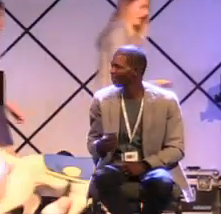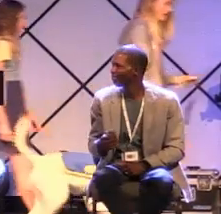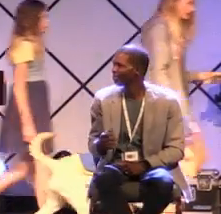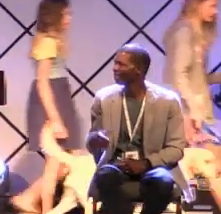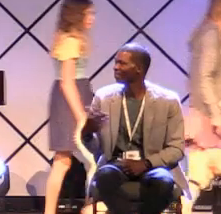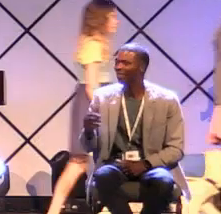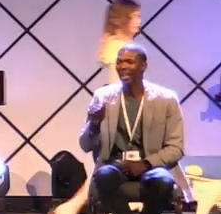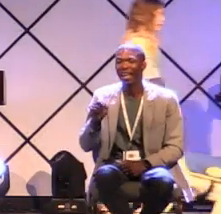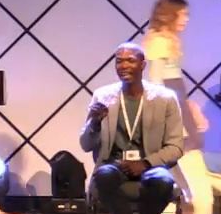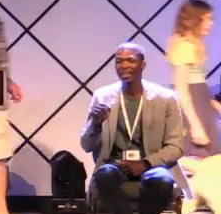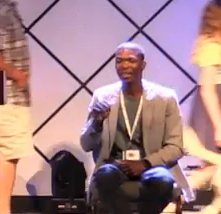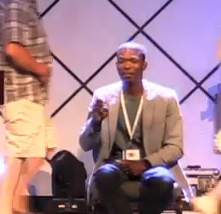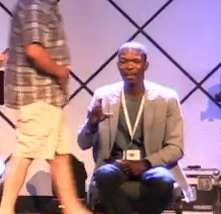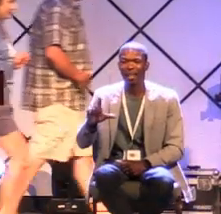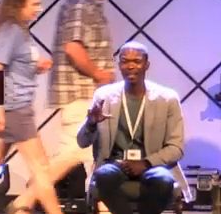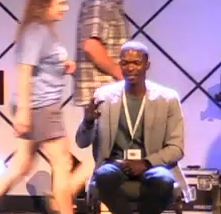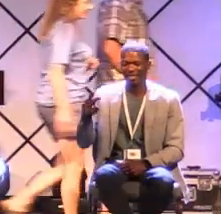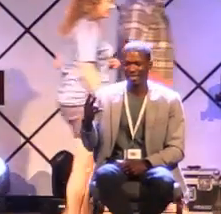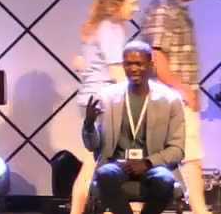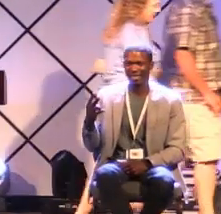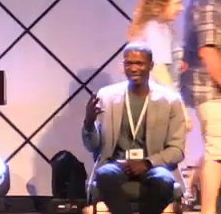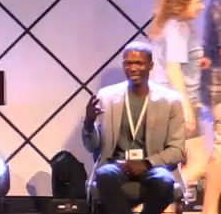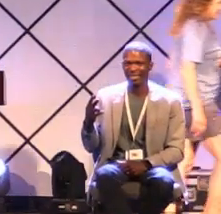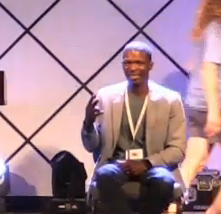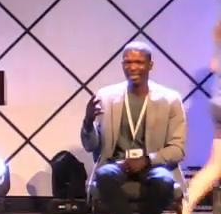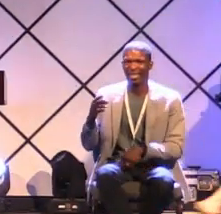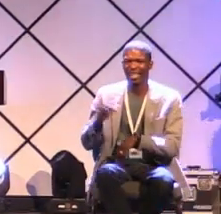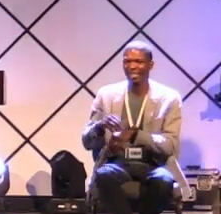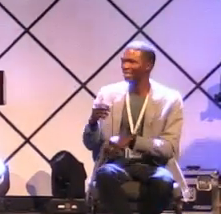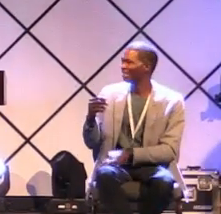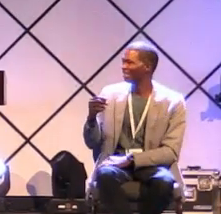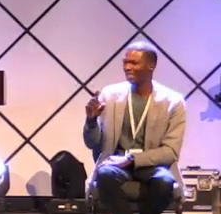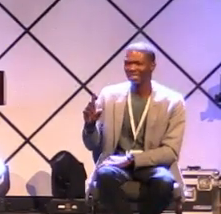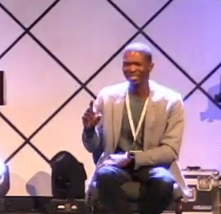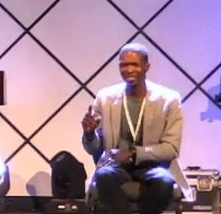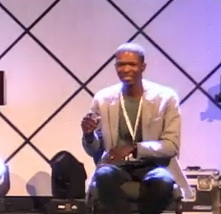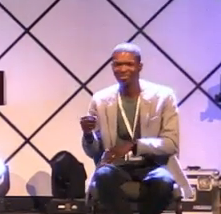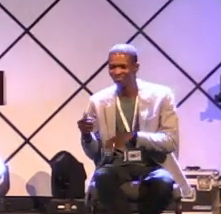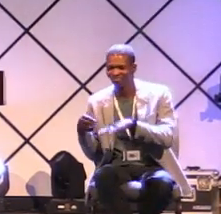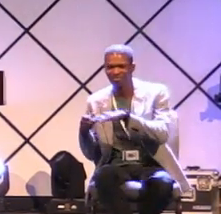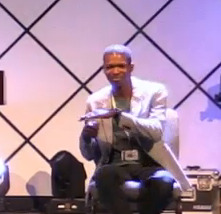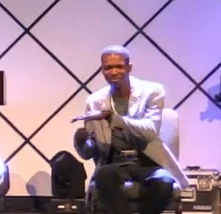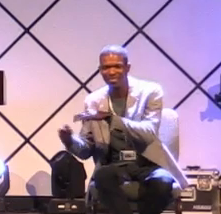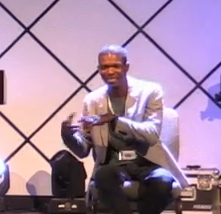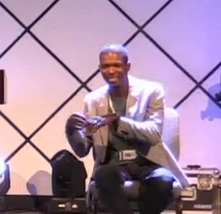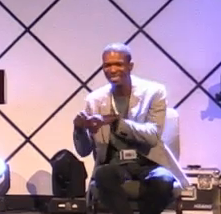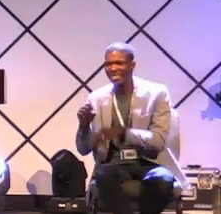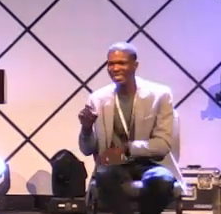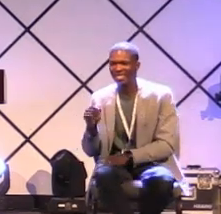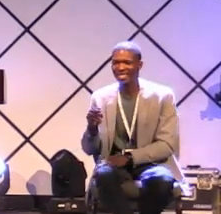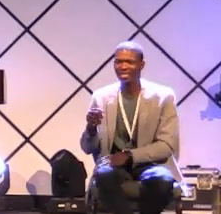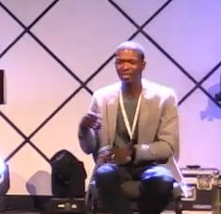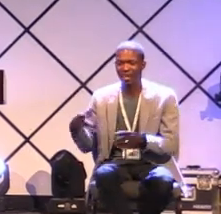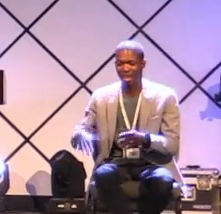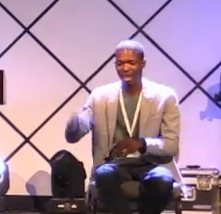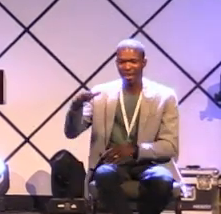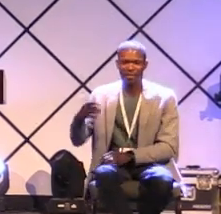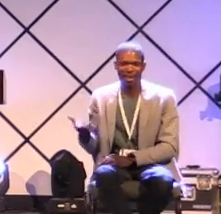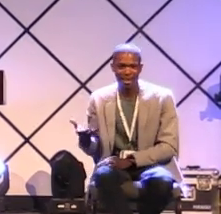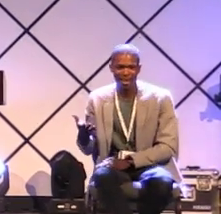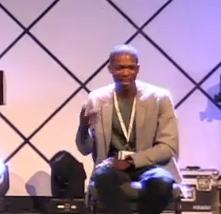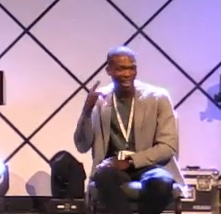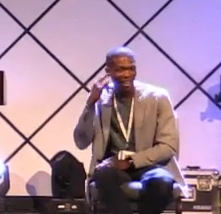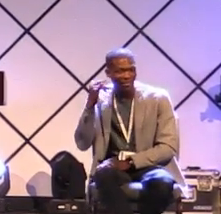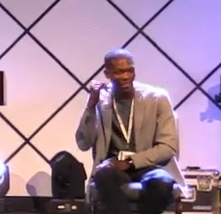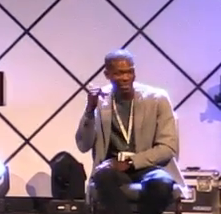Next is Annabelle the Second, who is at the kennels in season, raised by Lisa Reed of Los Altos, California, her third